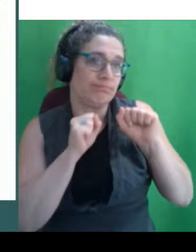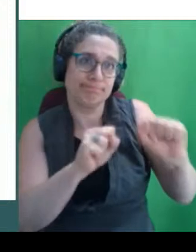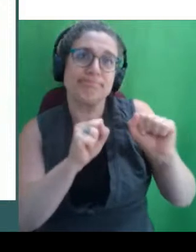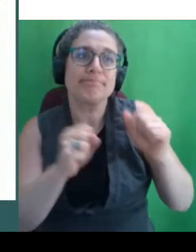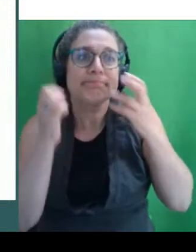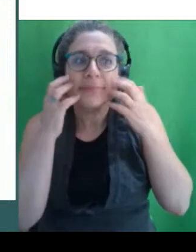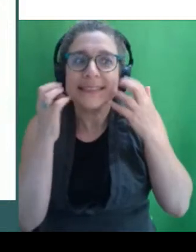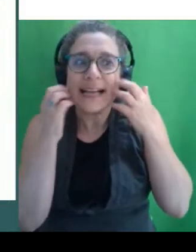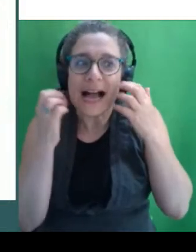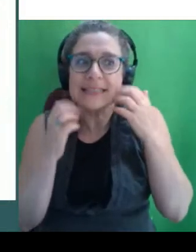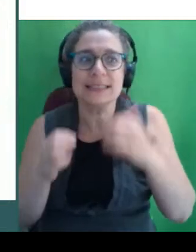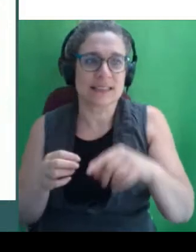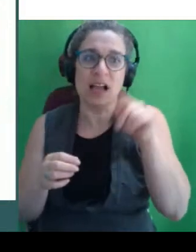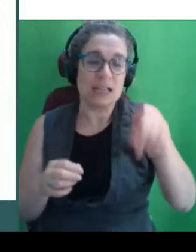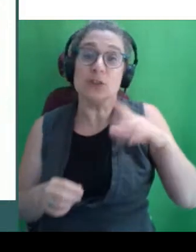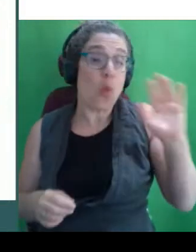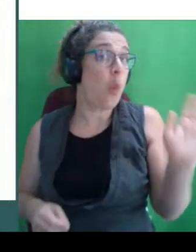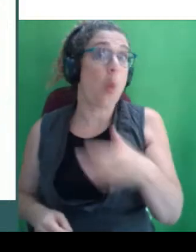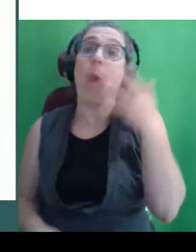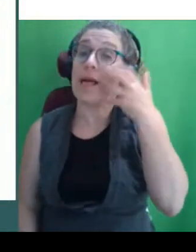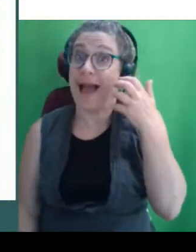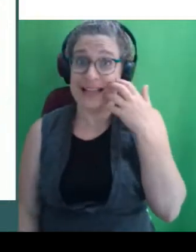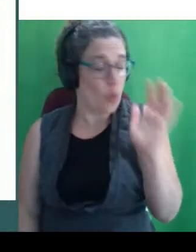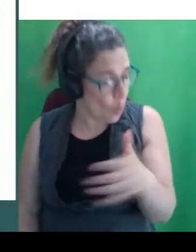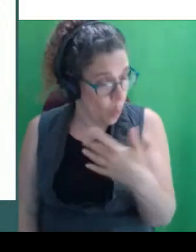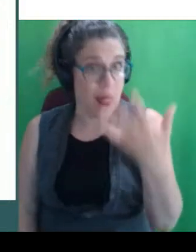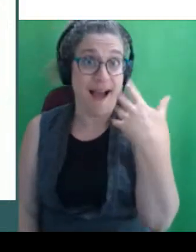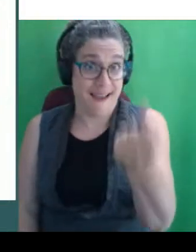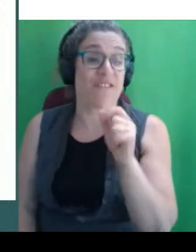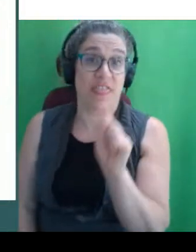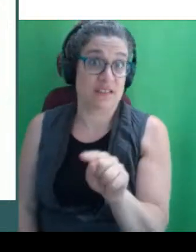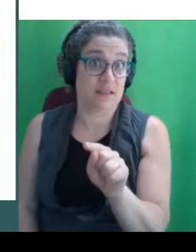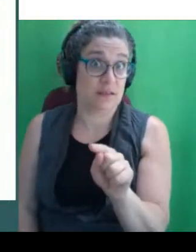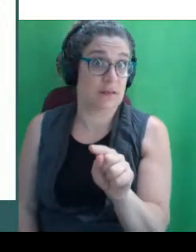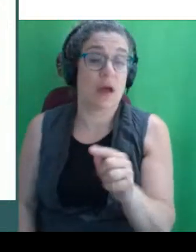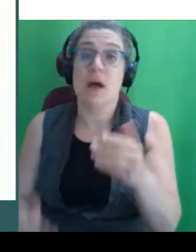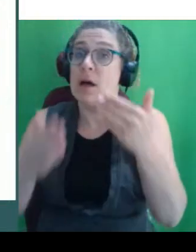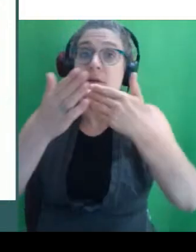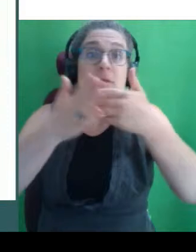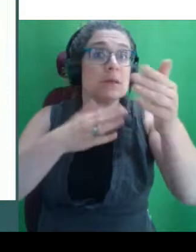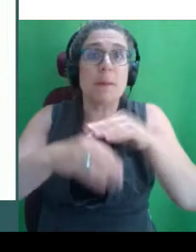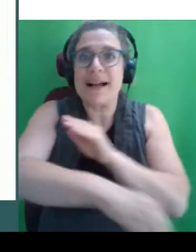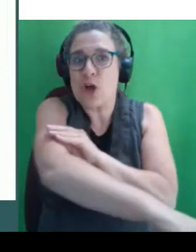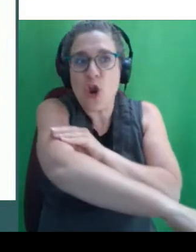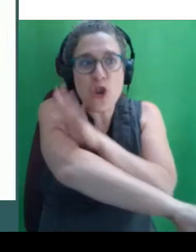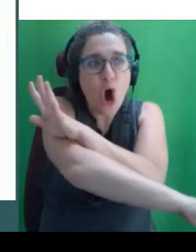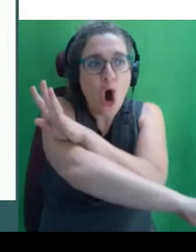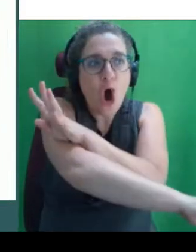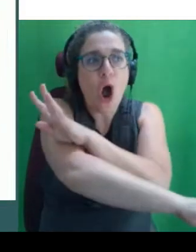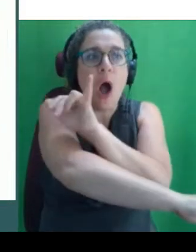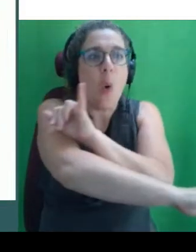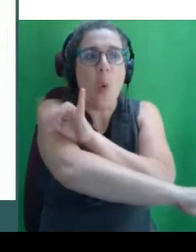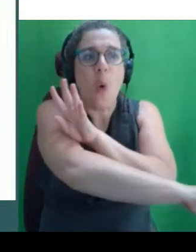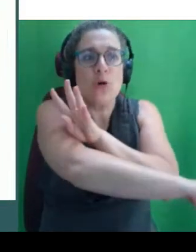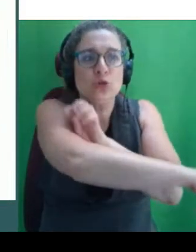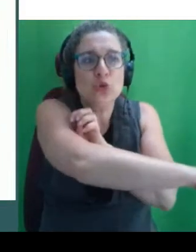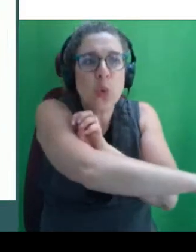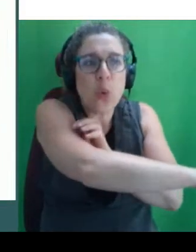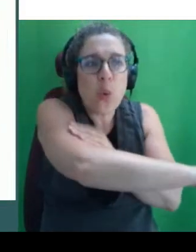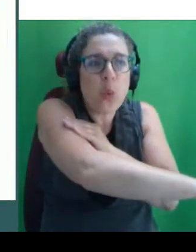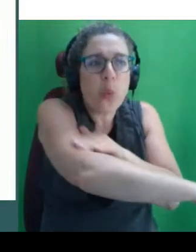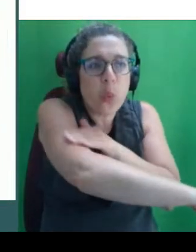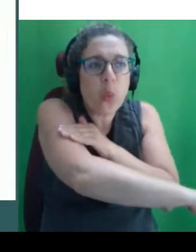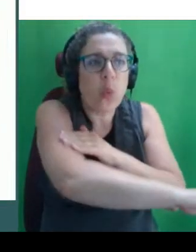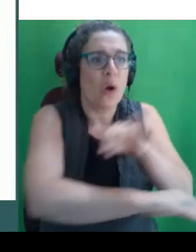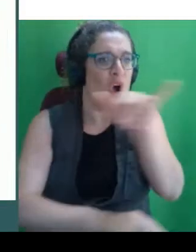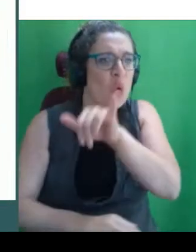all cats. And that's regardless of whether the cat has long hair, short hair, what breed of the cat, whether it's